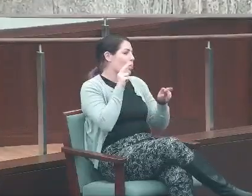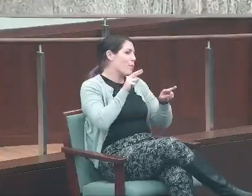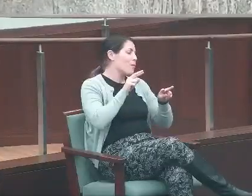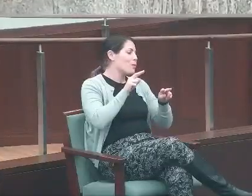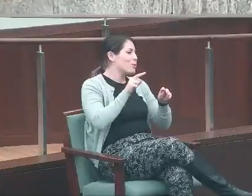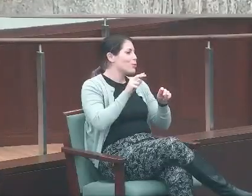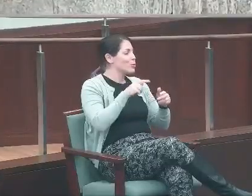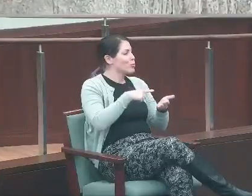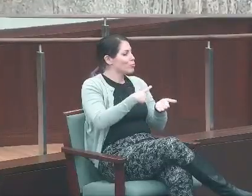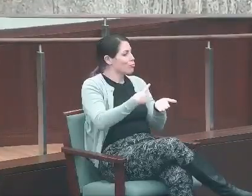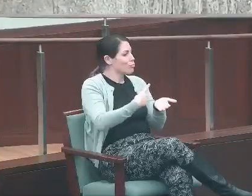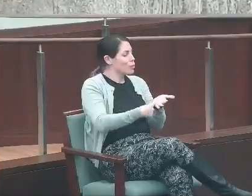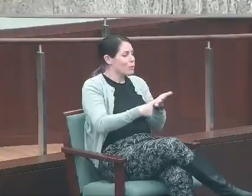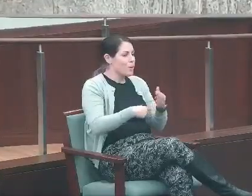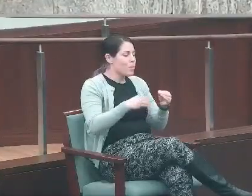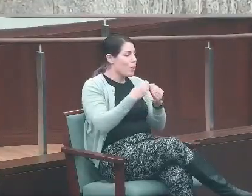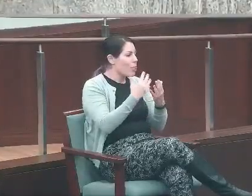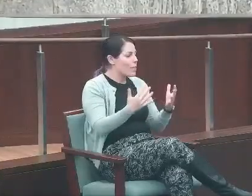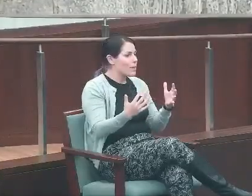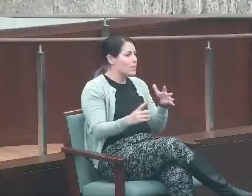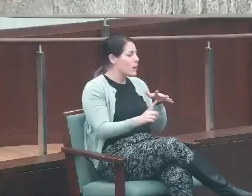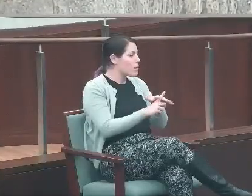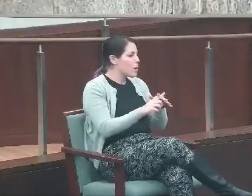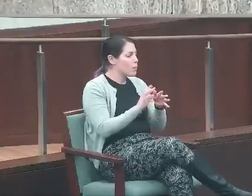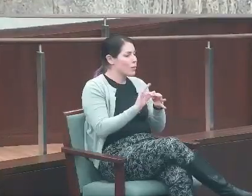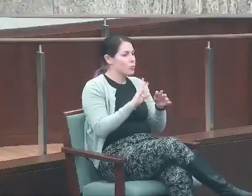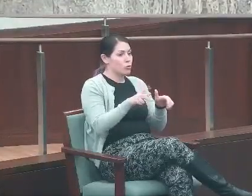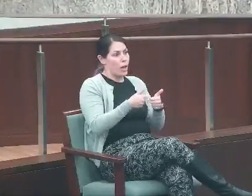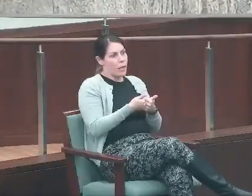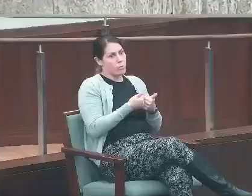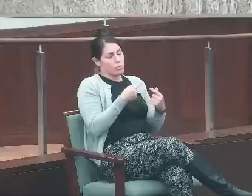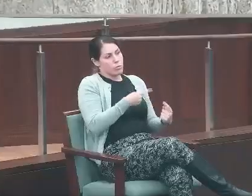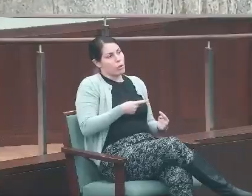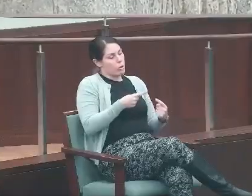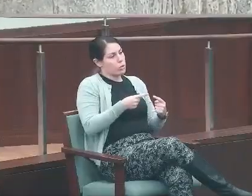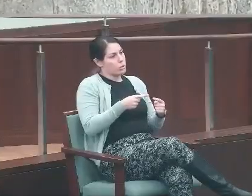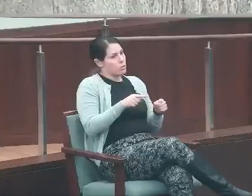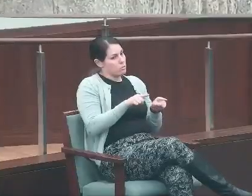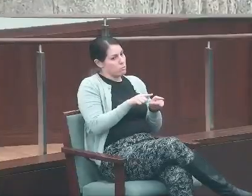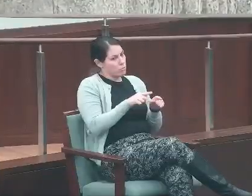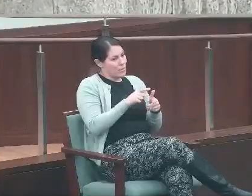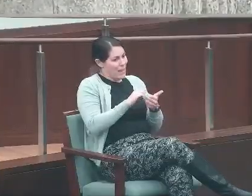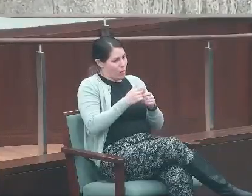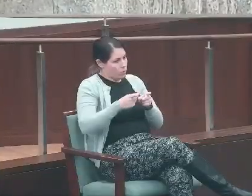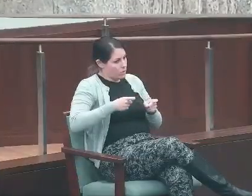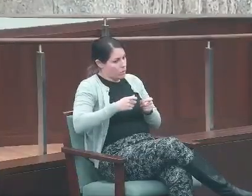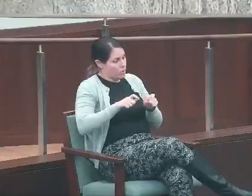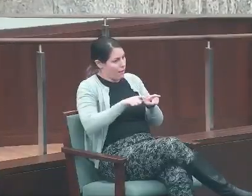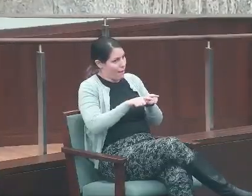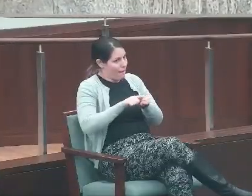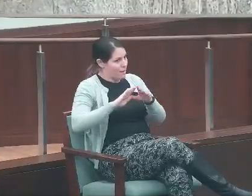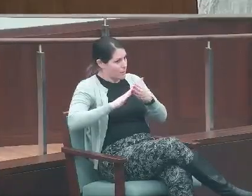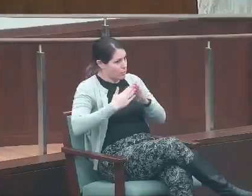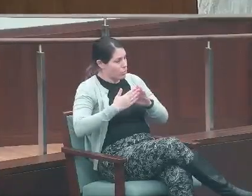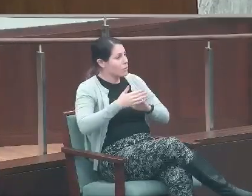many more challenges and opportunities that we have as a community jointly, and I look forward to the rest of this evening. Thank you.